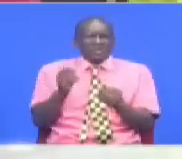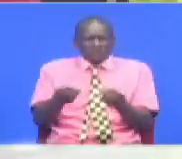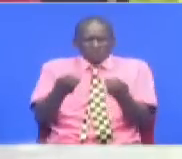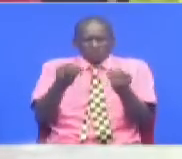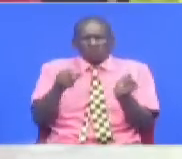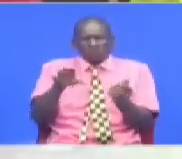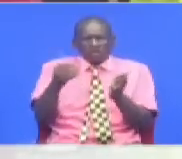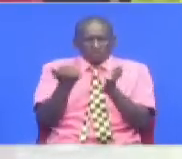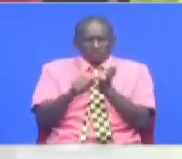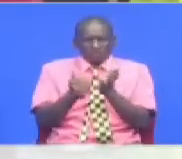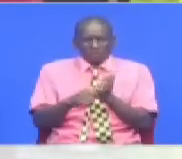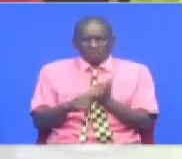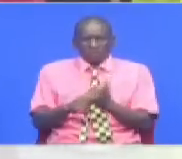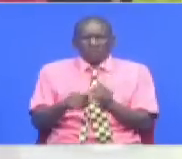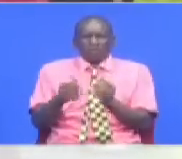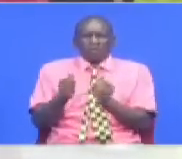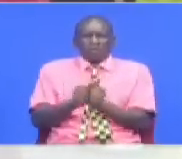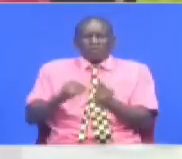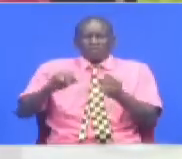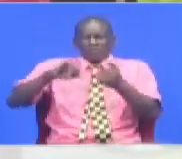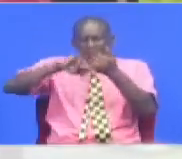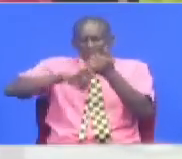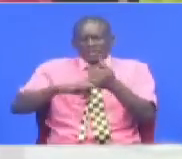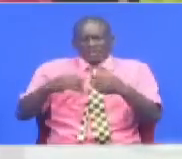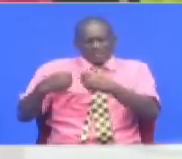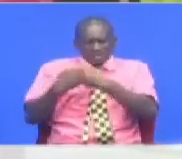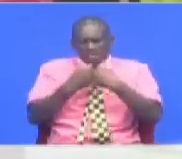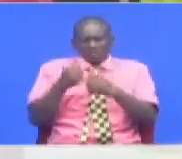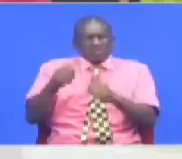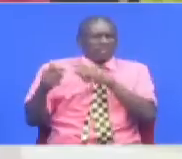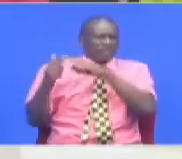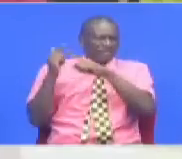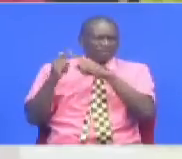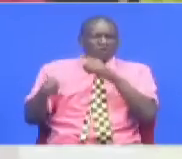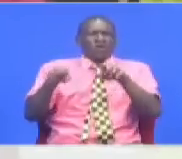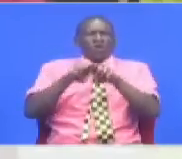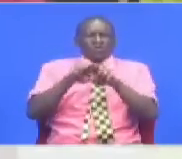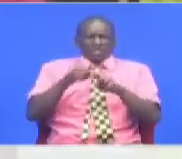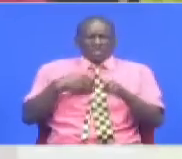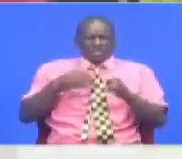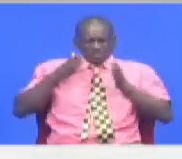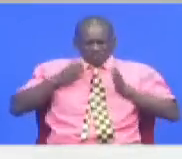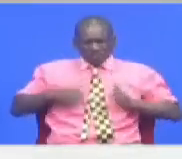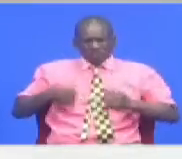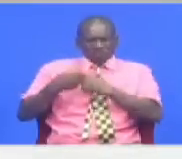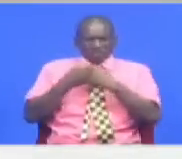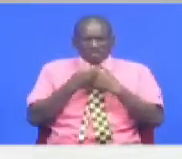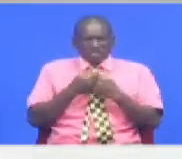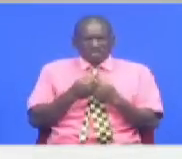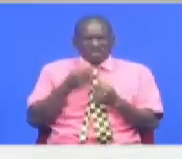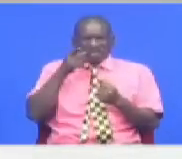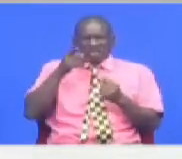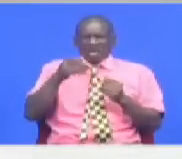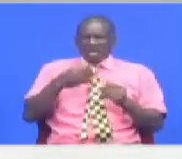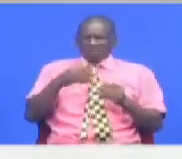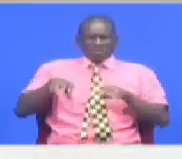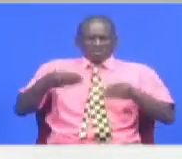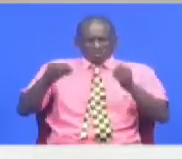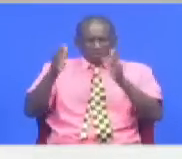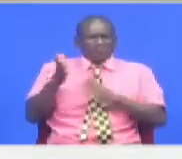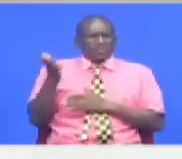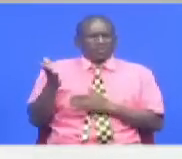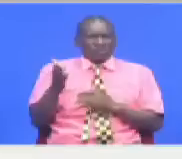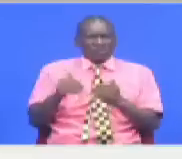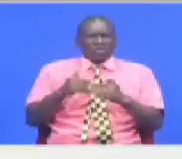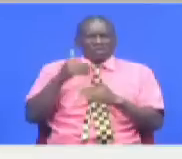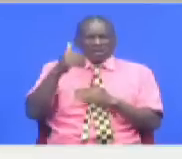differences. Besides the marital challenges he had been facing, there were also some physical hurdles. He lived with a disability following a nasty